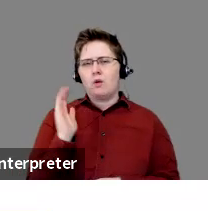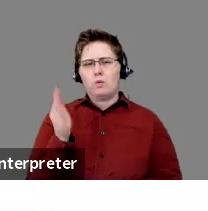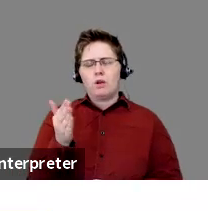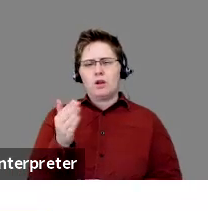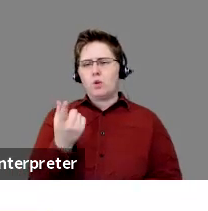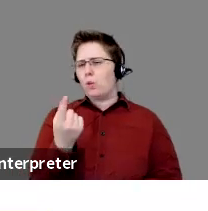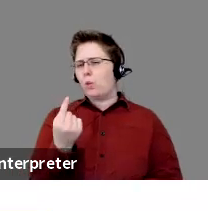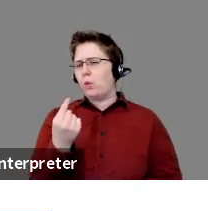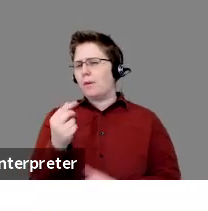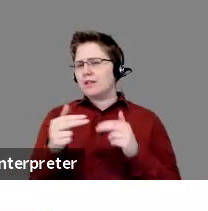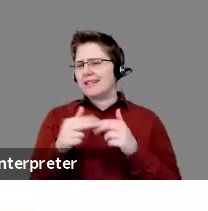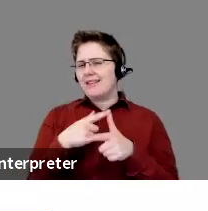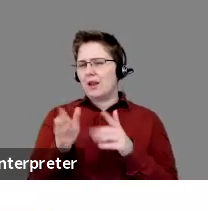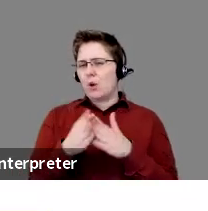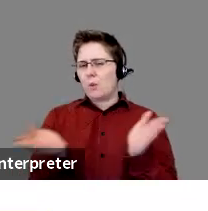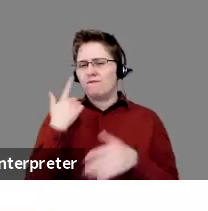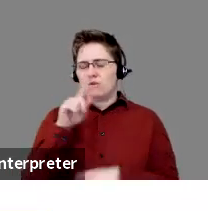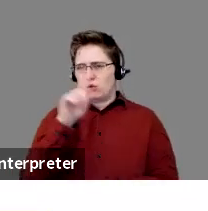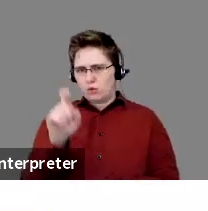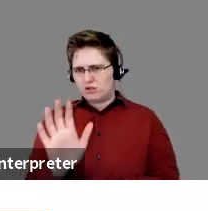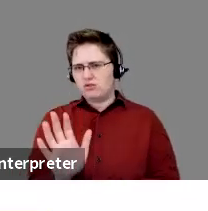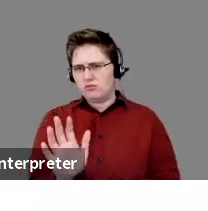one more forward, and then we're gonna open it for questions.